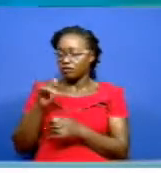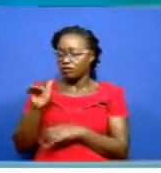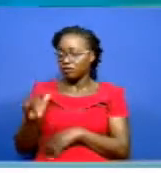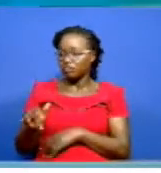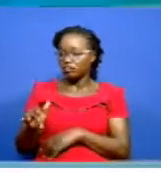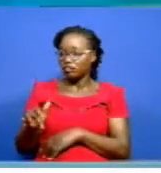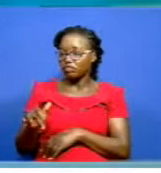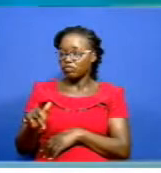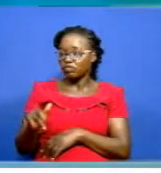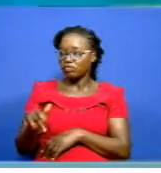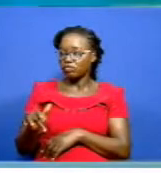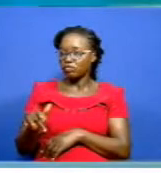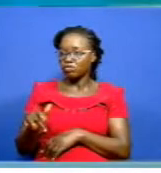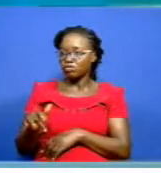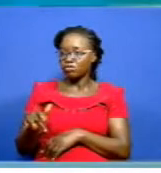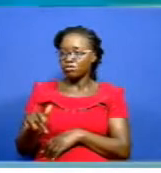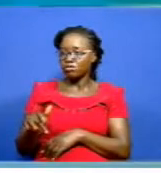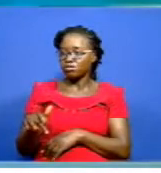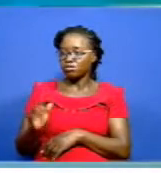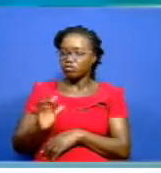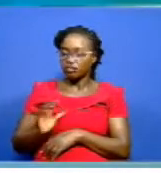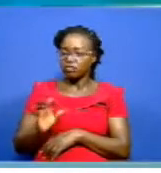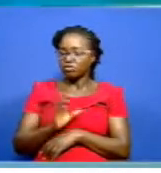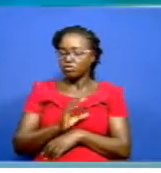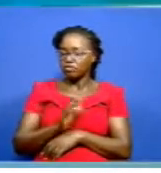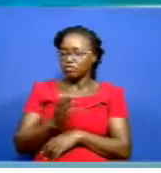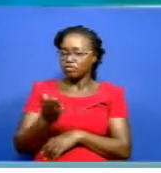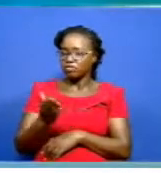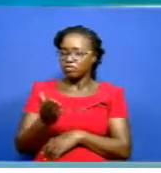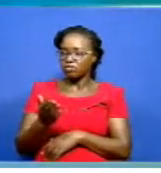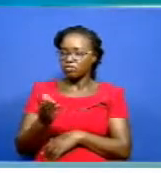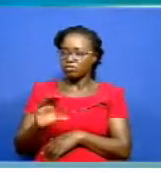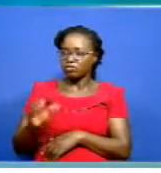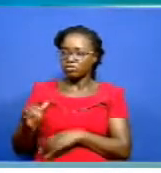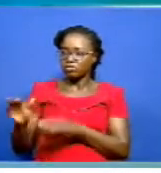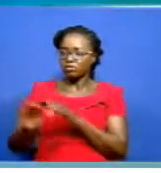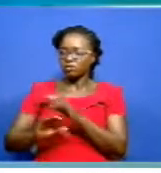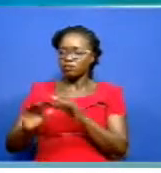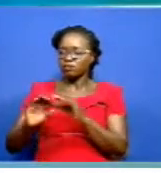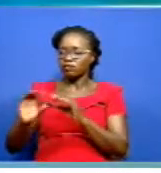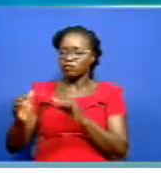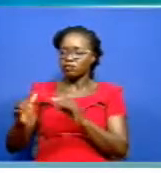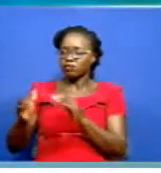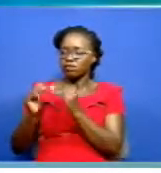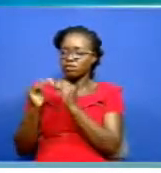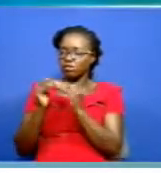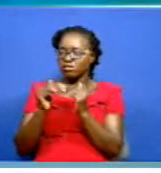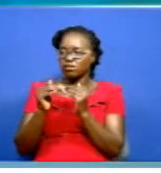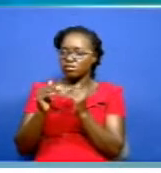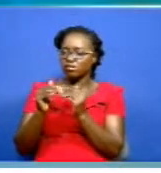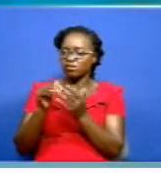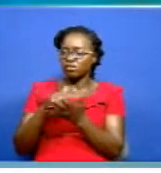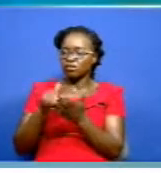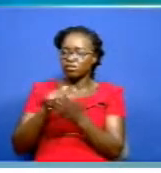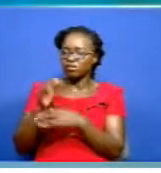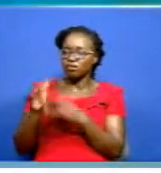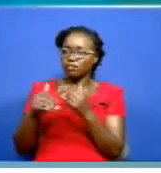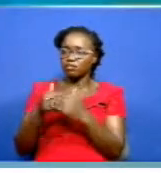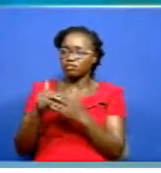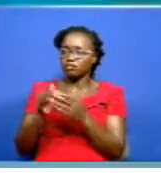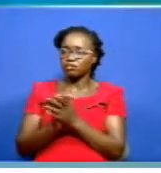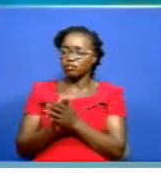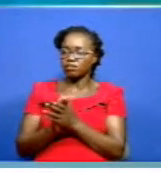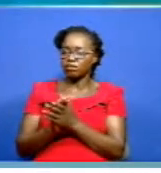the mirroring of those committees at the county and the sub-county level. So they are very much involved. We are, of